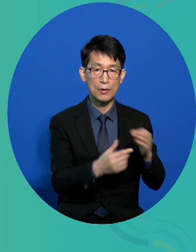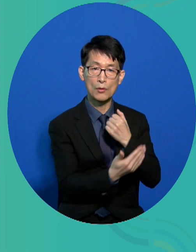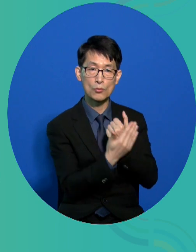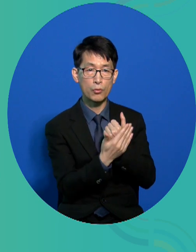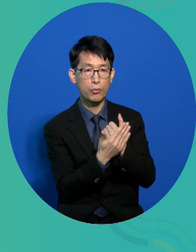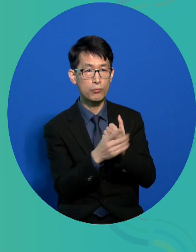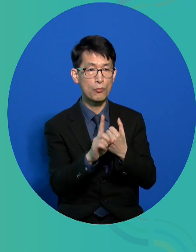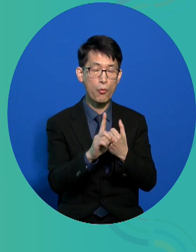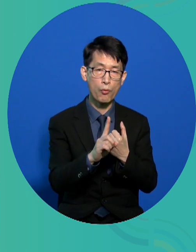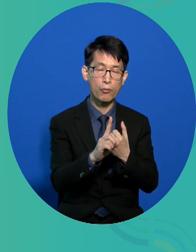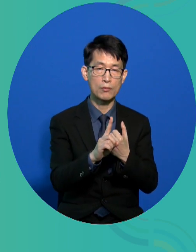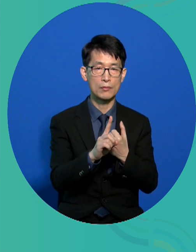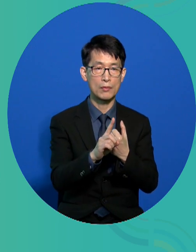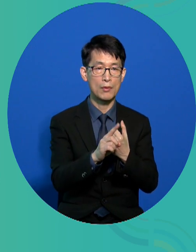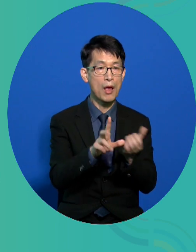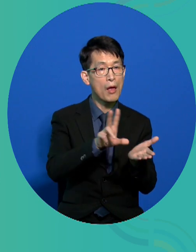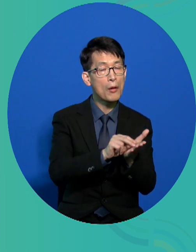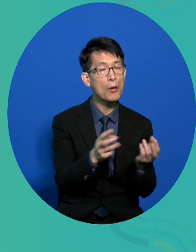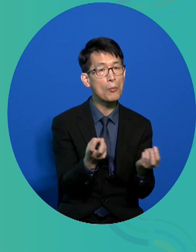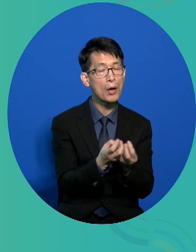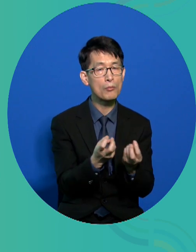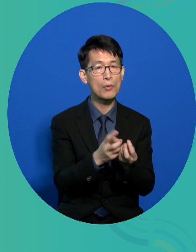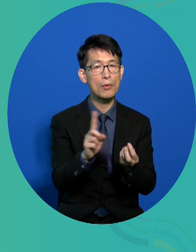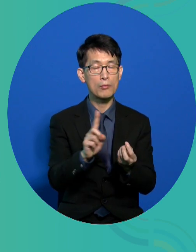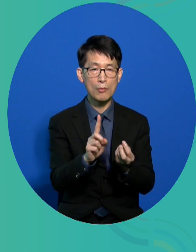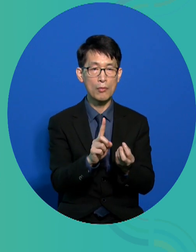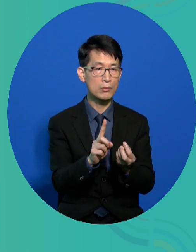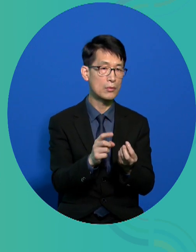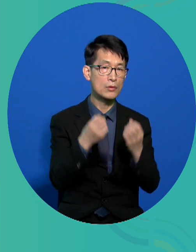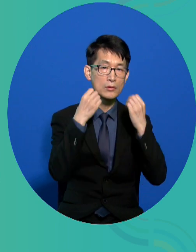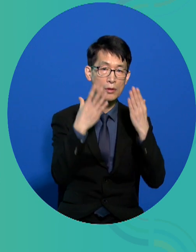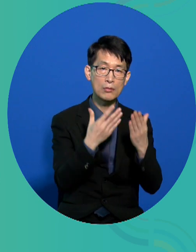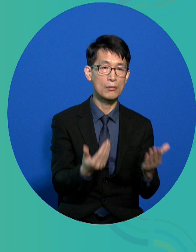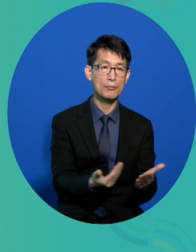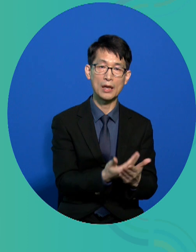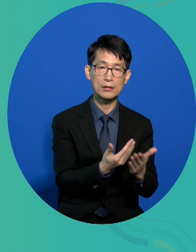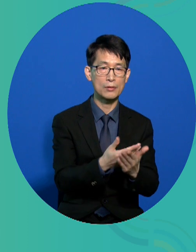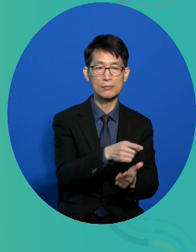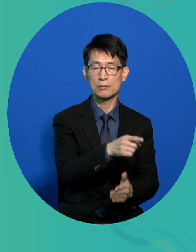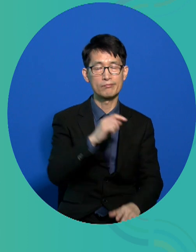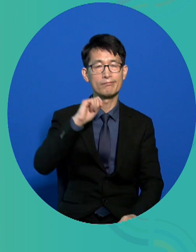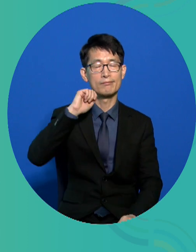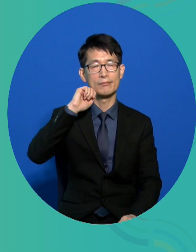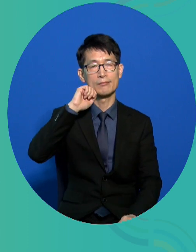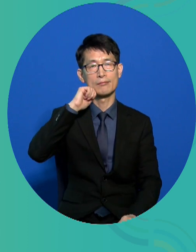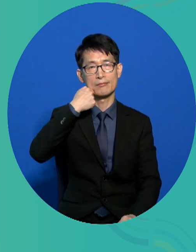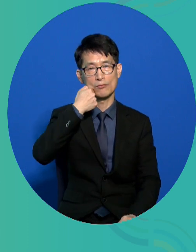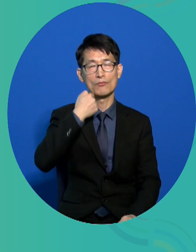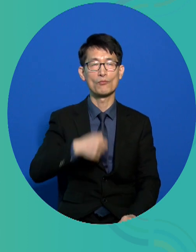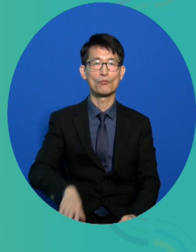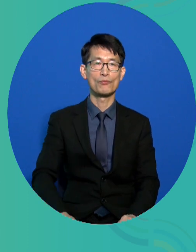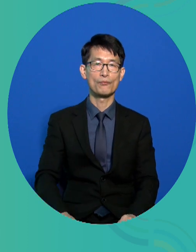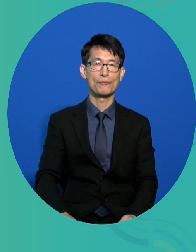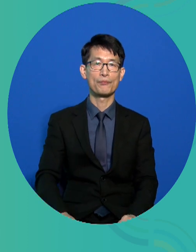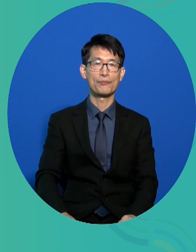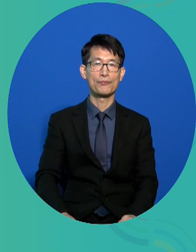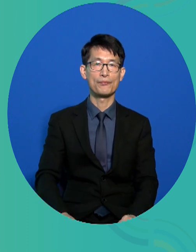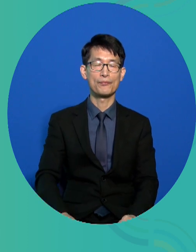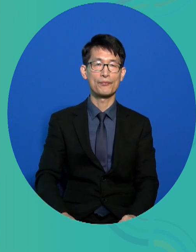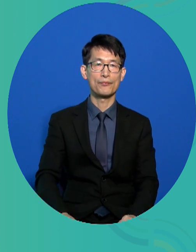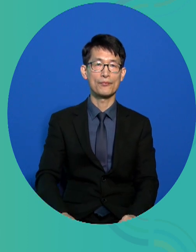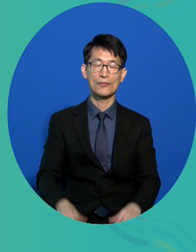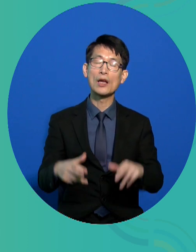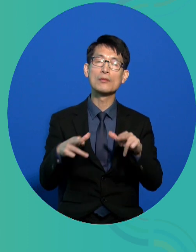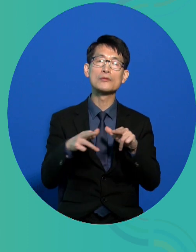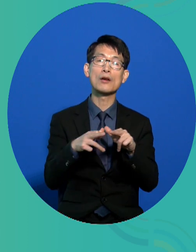economic technology to resolve these issues are not being developed or are being delayed in terms of development.